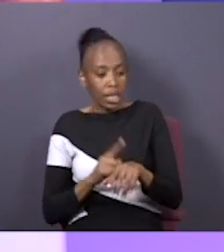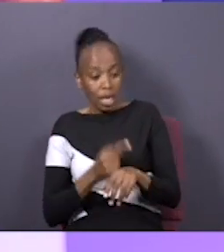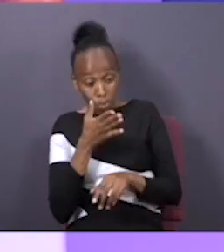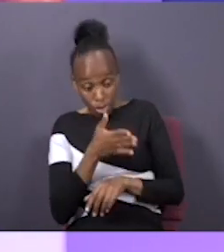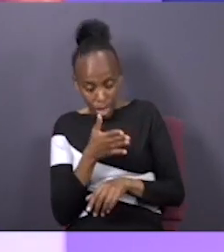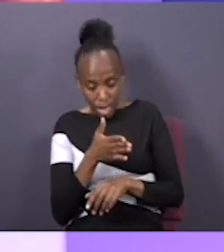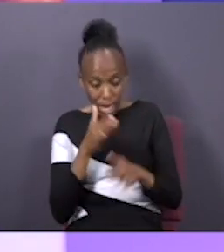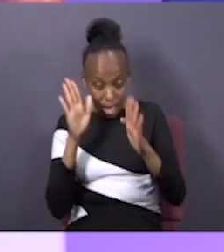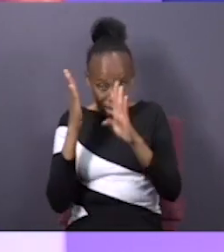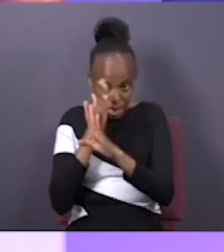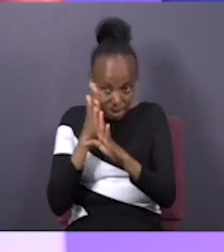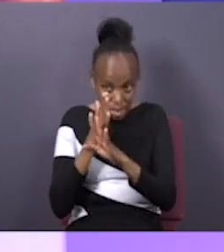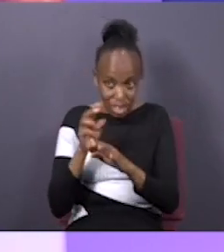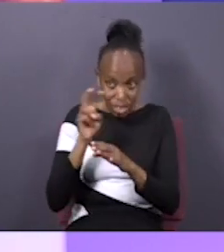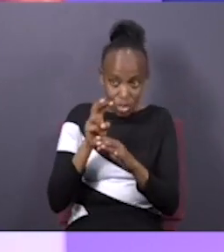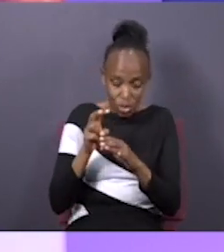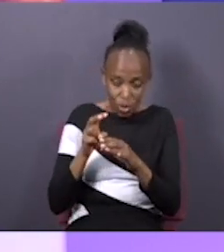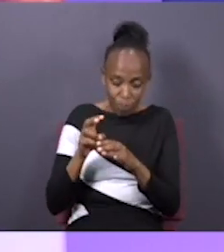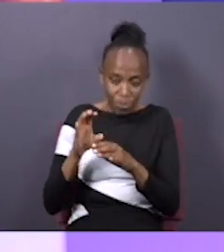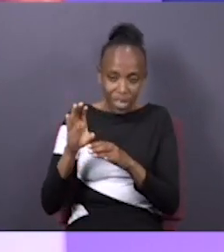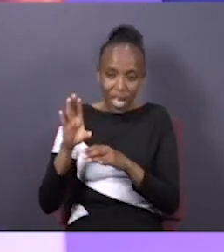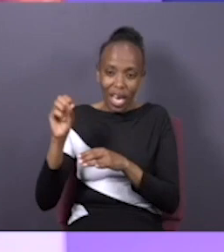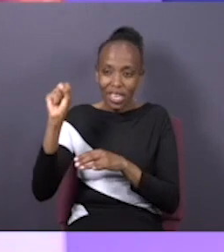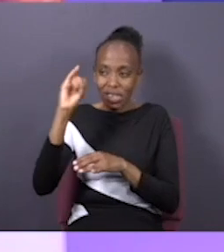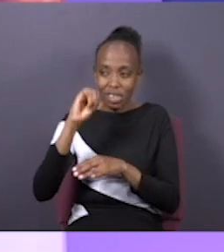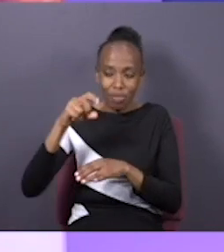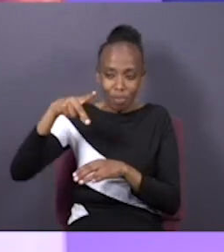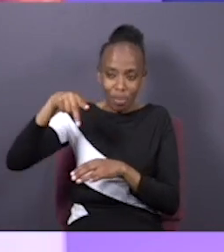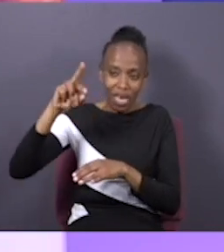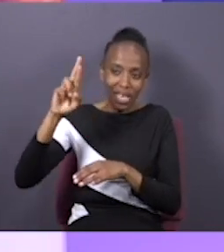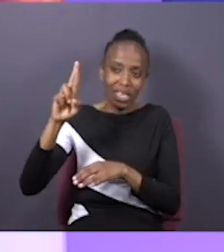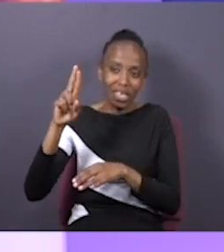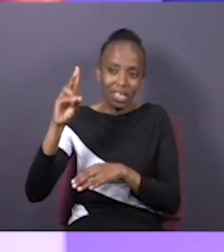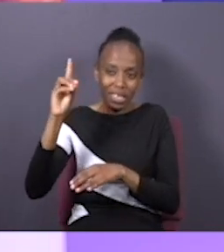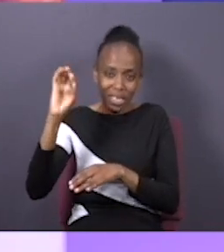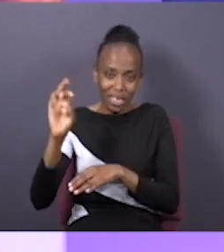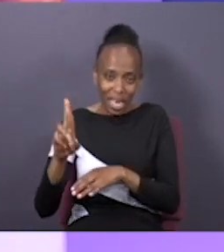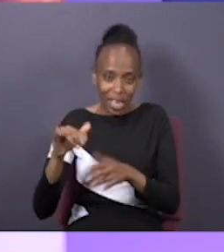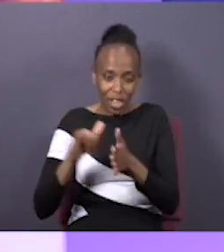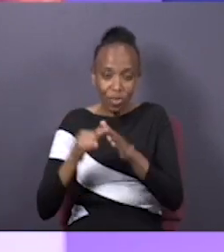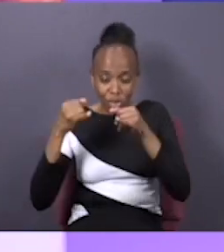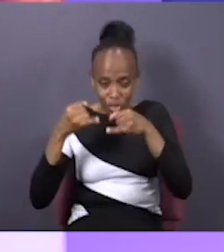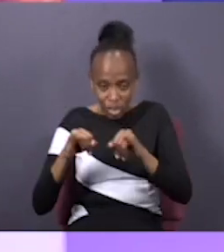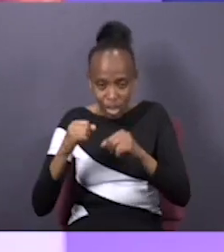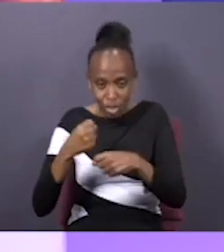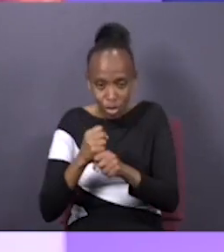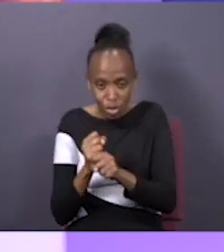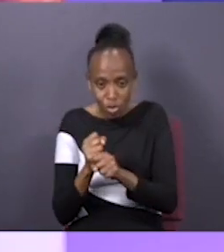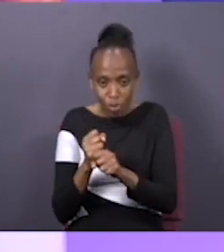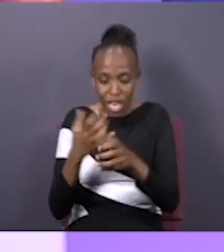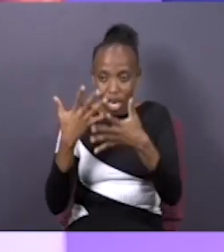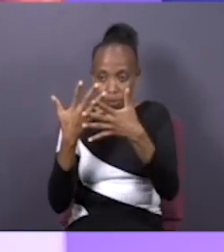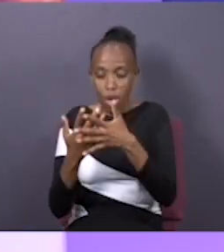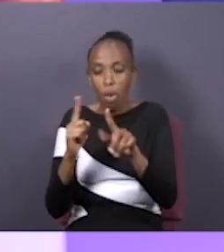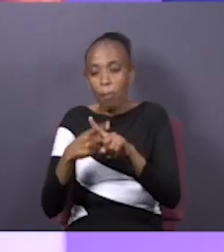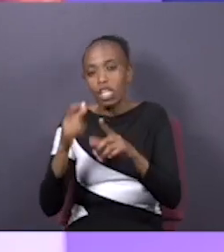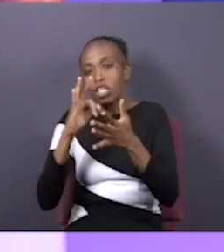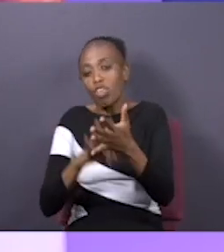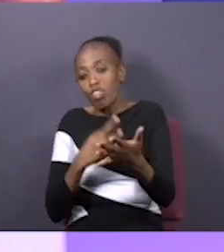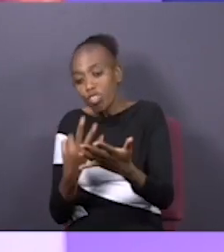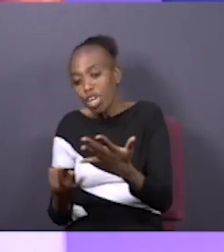was there, he observed a spider that kept on trying to spin a web, but repeatedly kept on